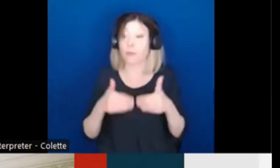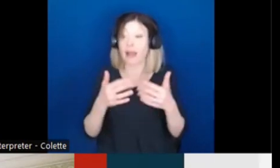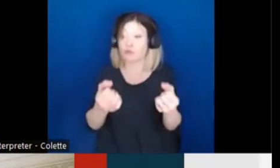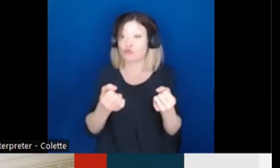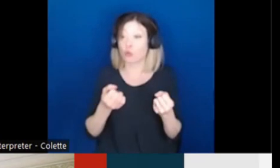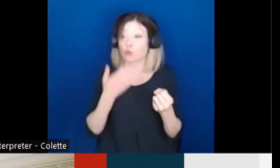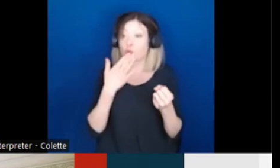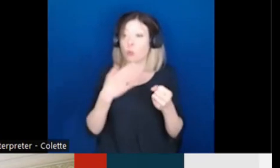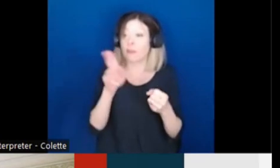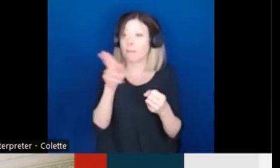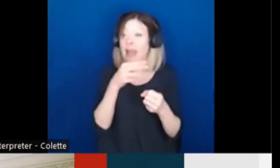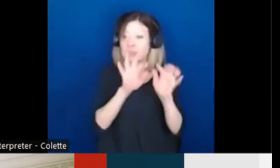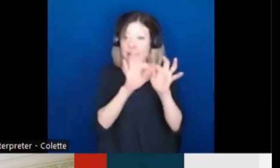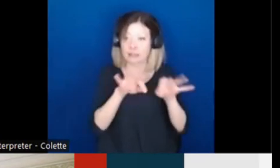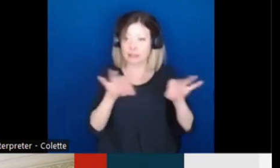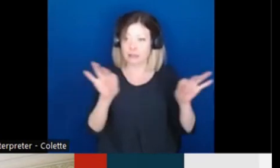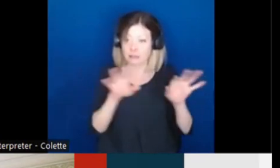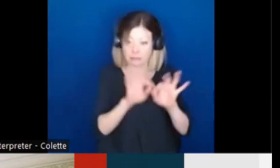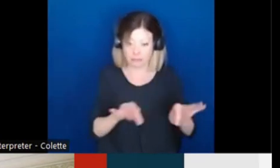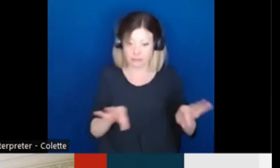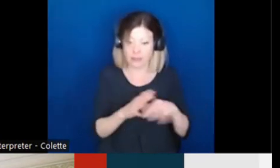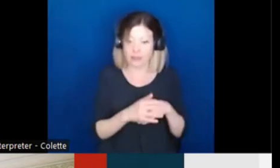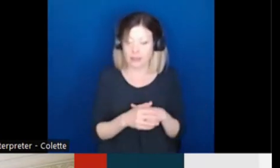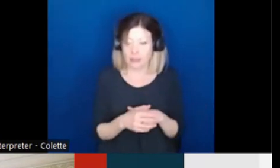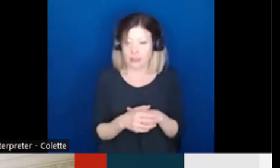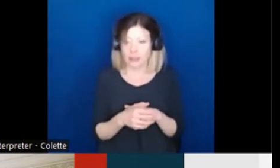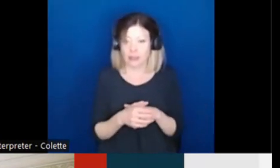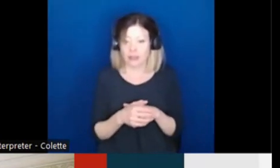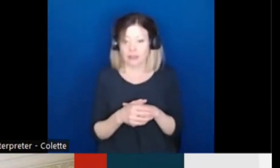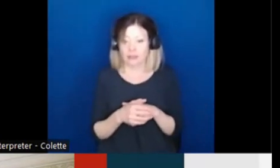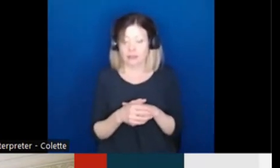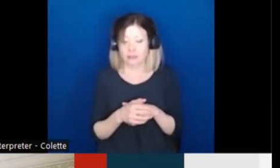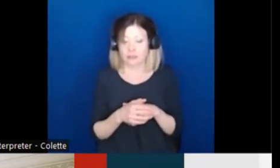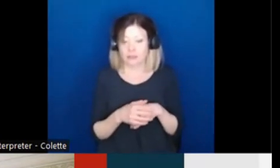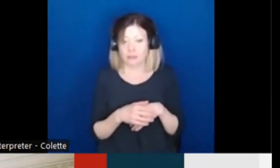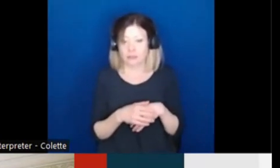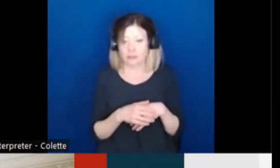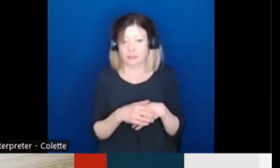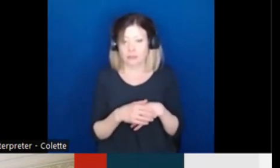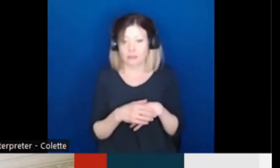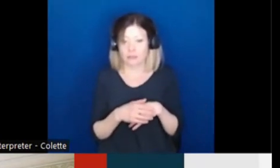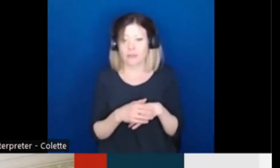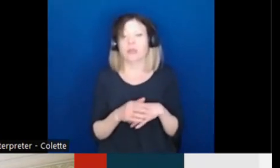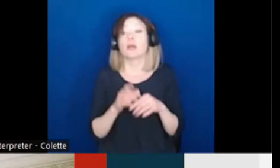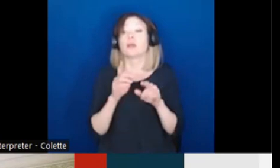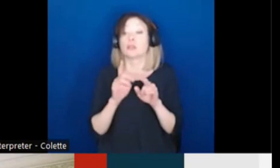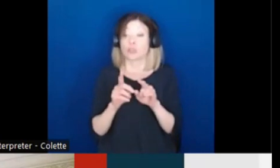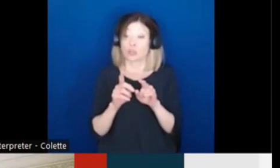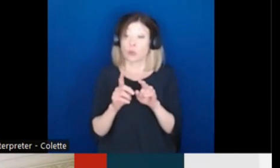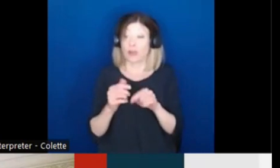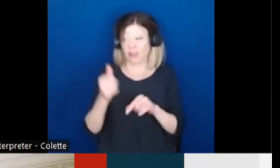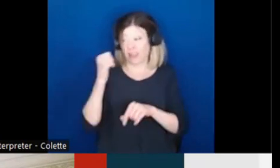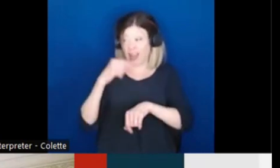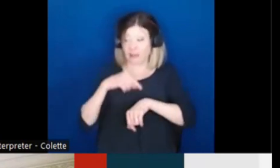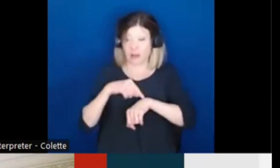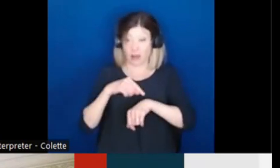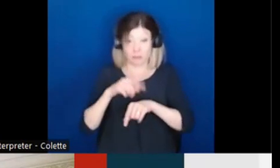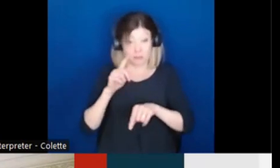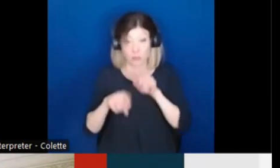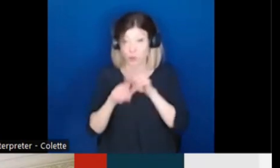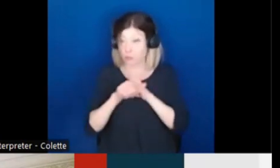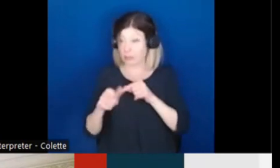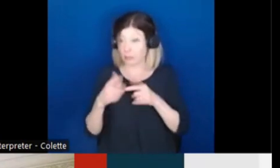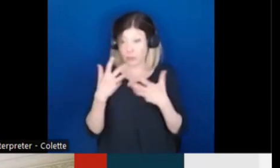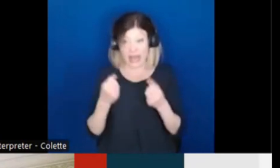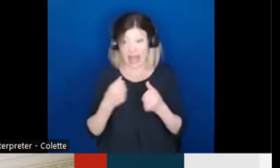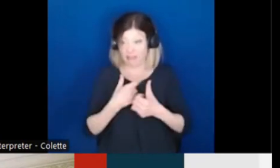a kind of quite a simple life. I mean, generally people didn't have a lot of possessions anyway, but any visitors that came